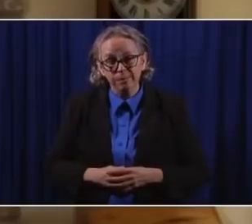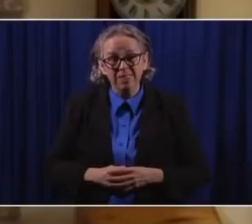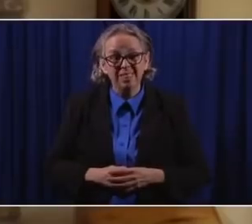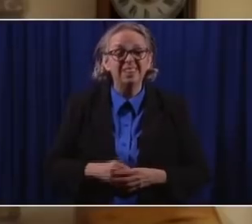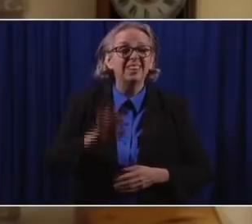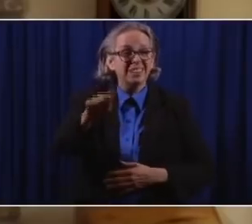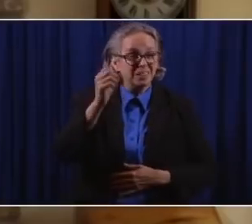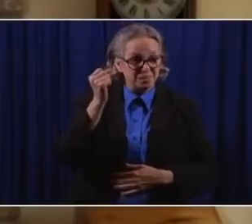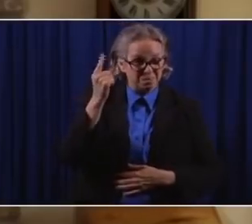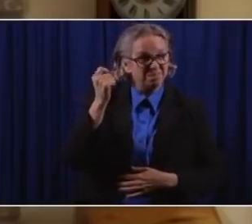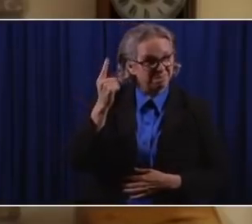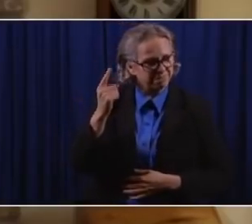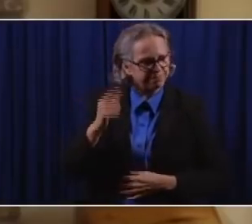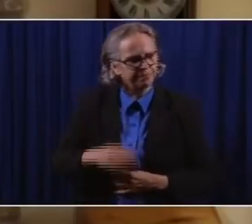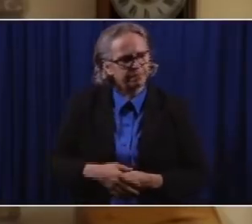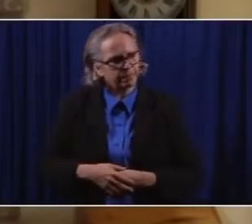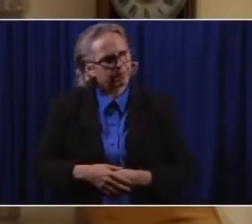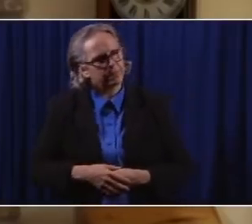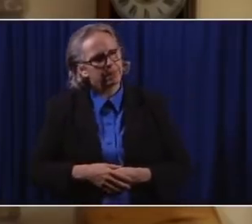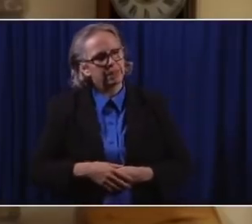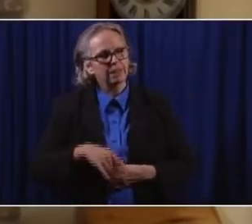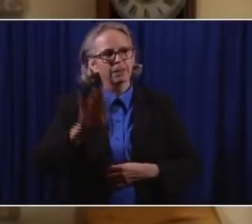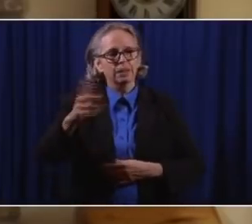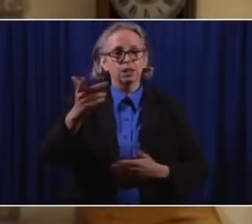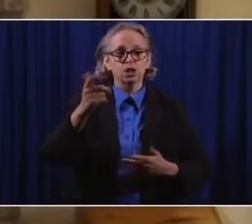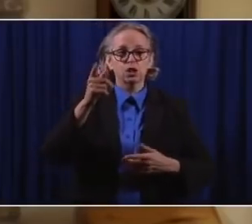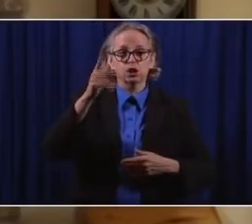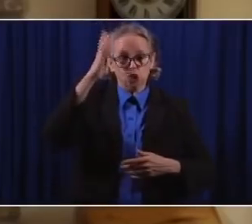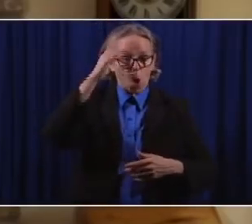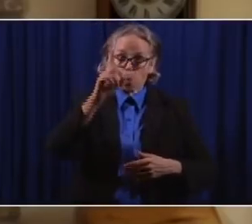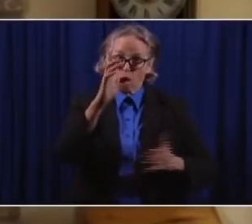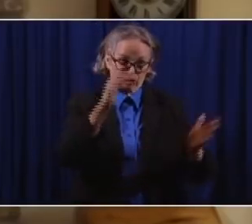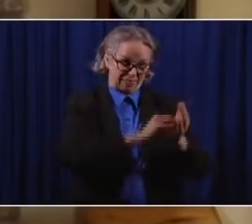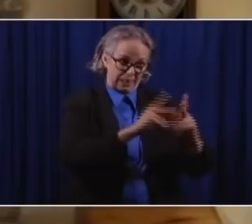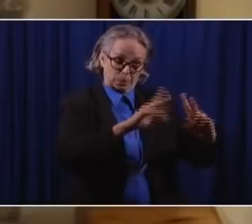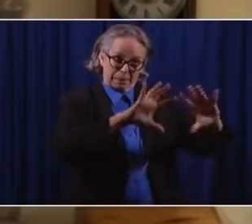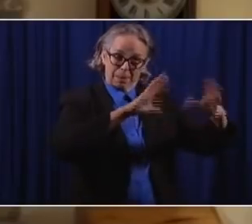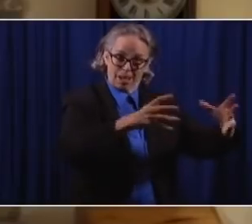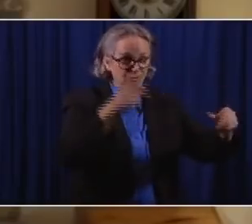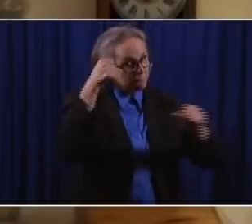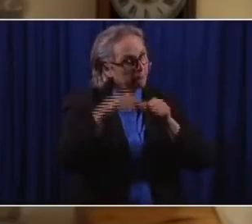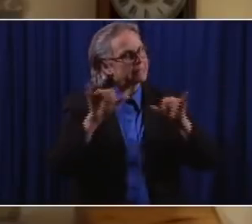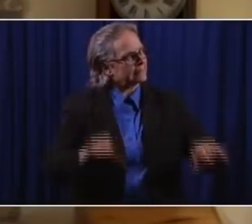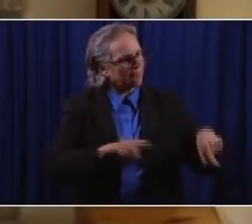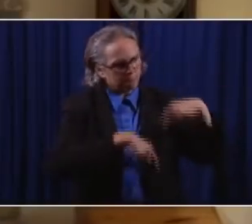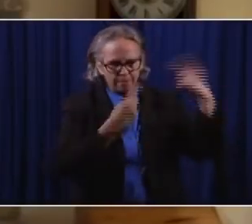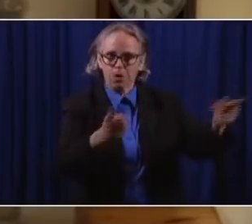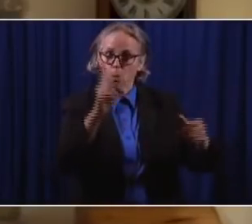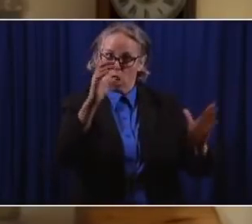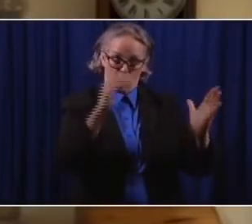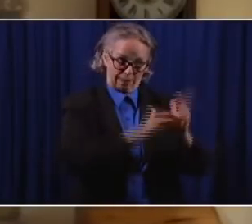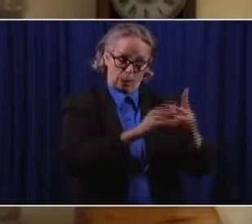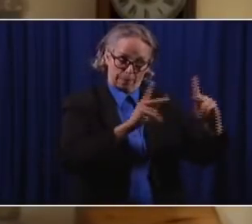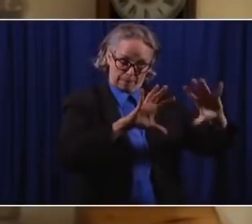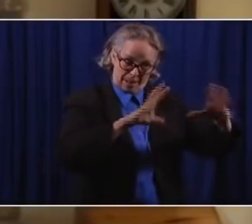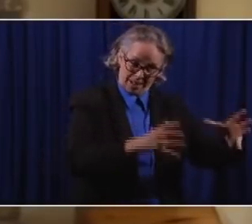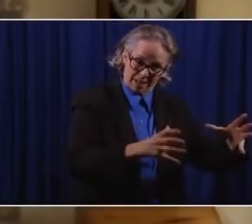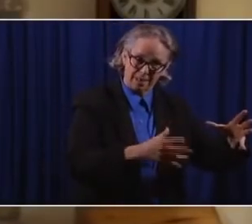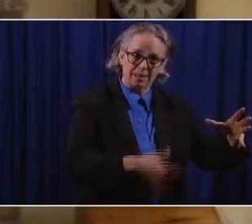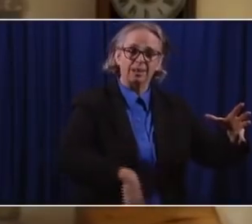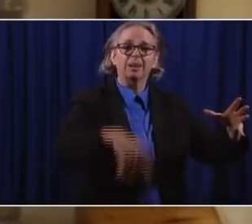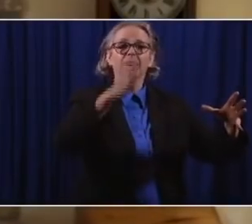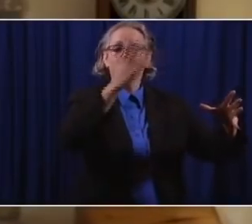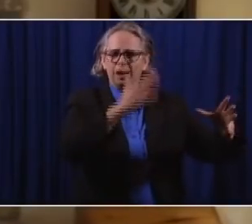modified for population. So you're actually comparing apples to apples. Let's go to the second slide there, which is the top